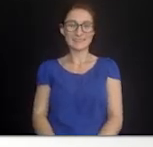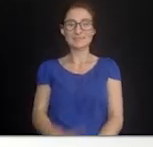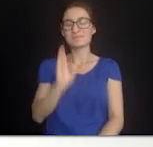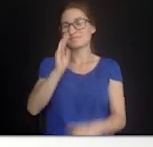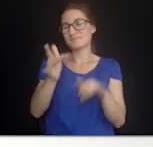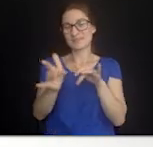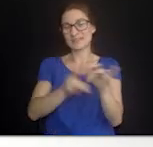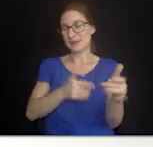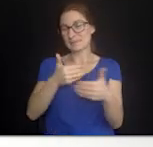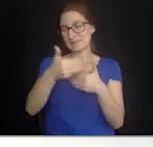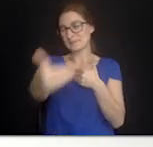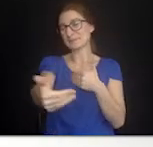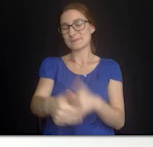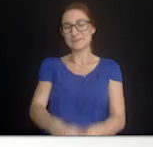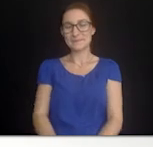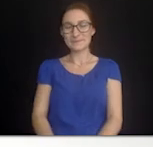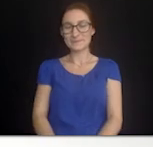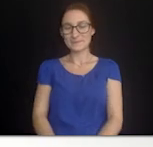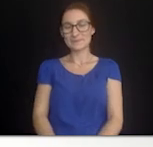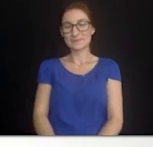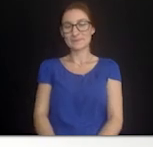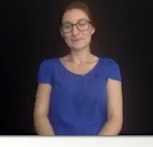Oops.